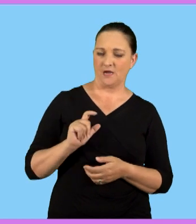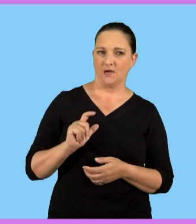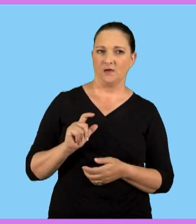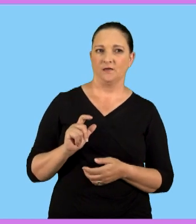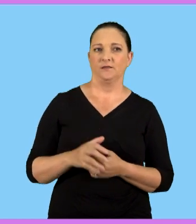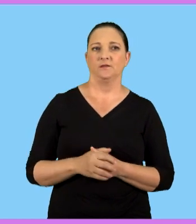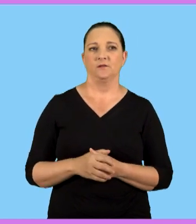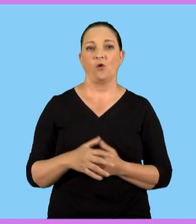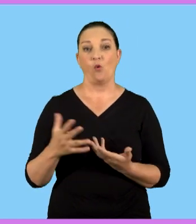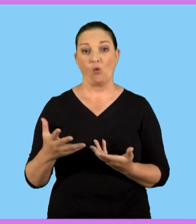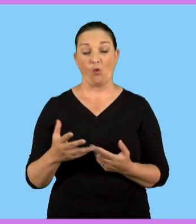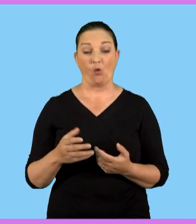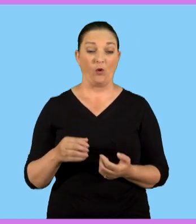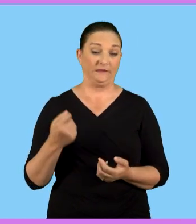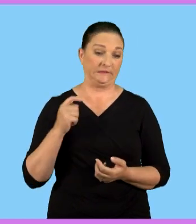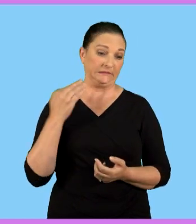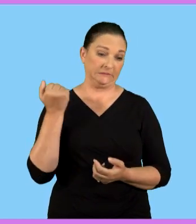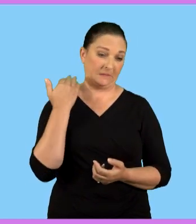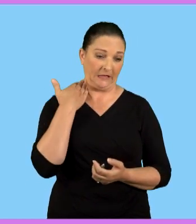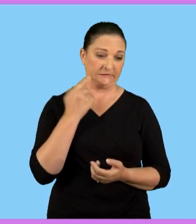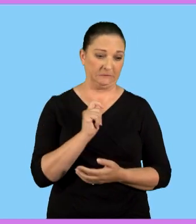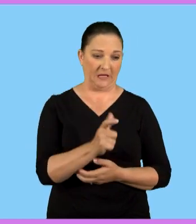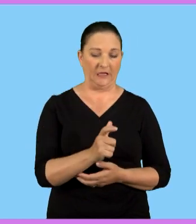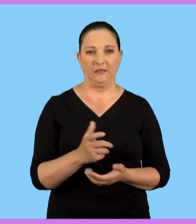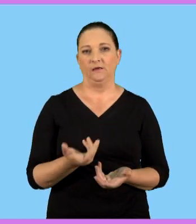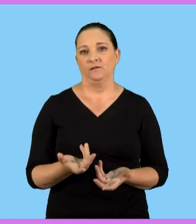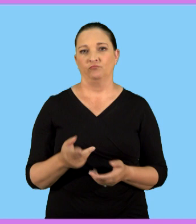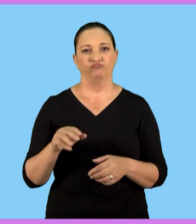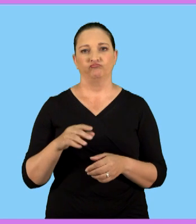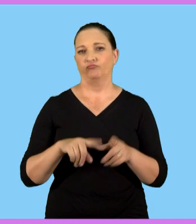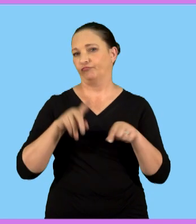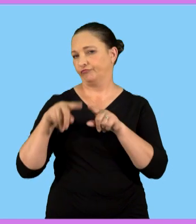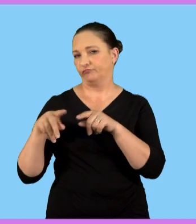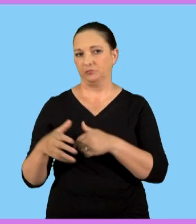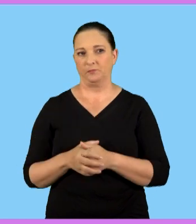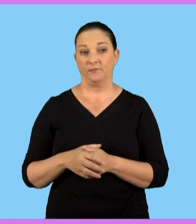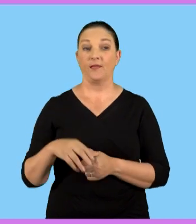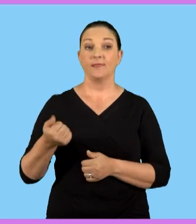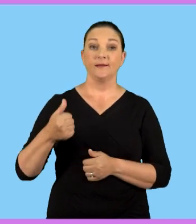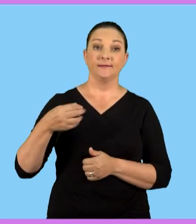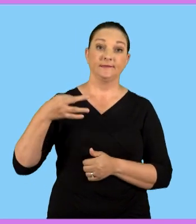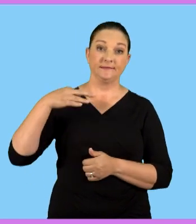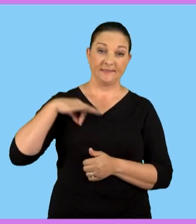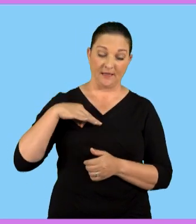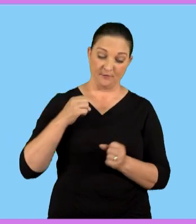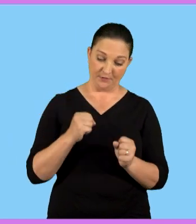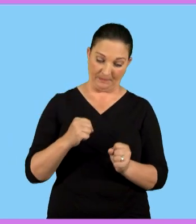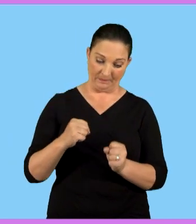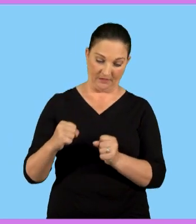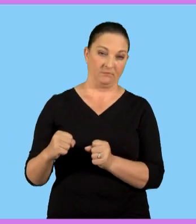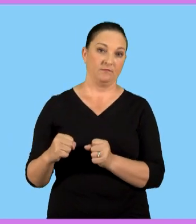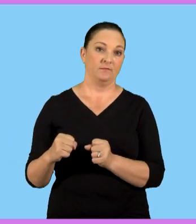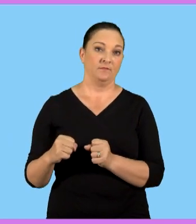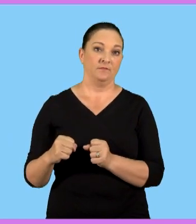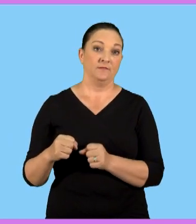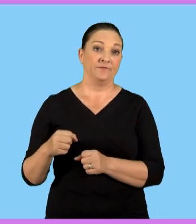paid infrequently, not too often. And finally, there we got salaries, a fixed amount